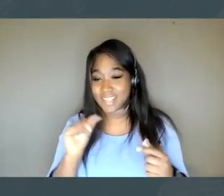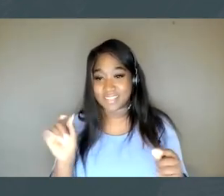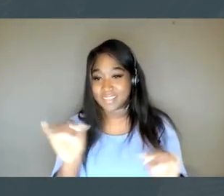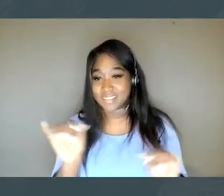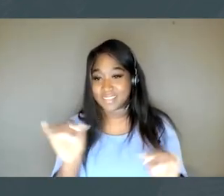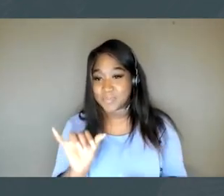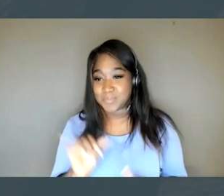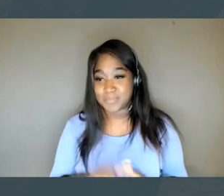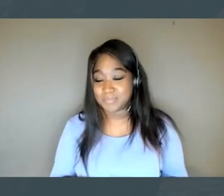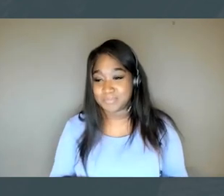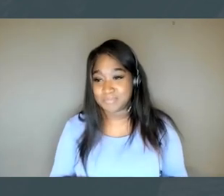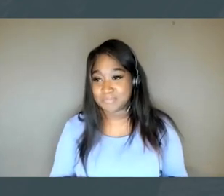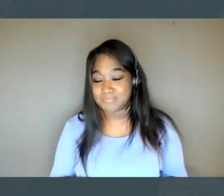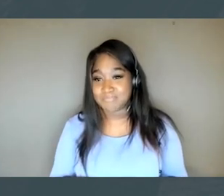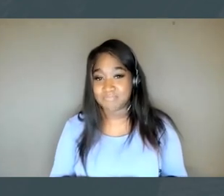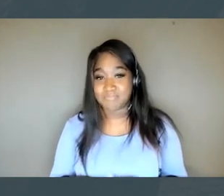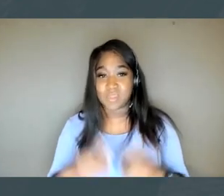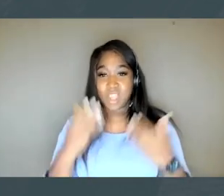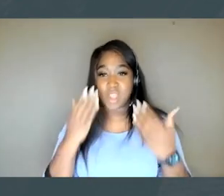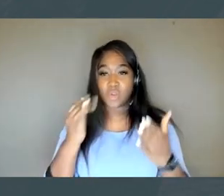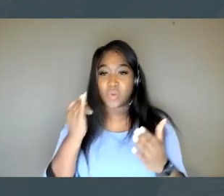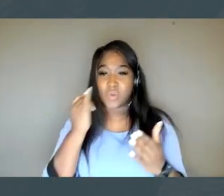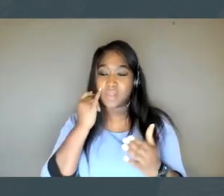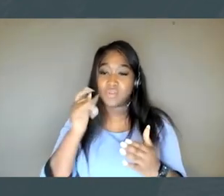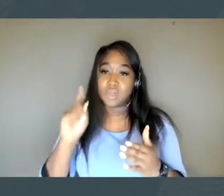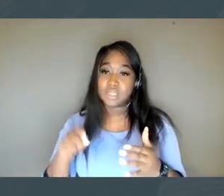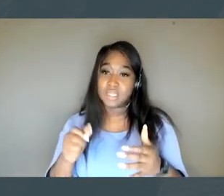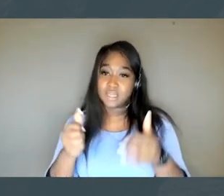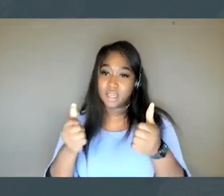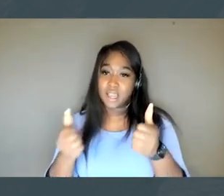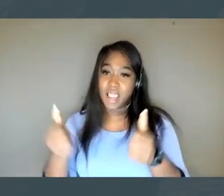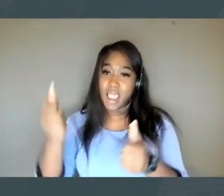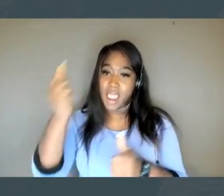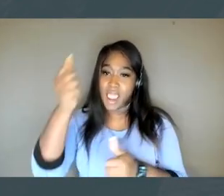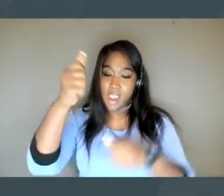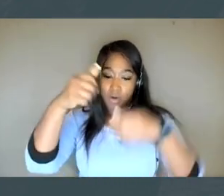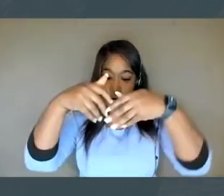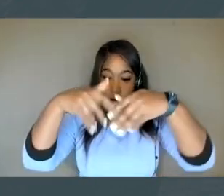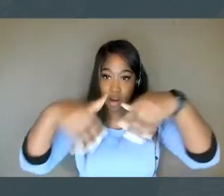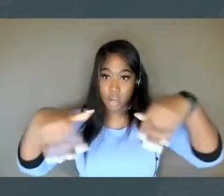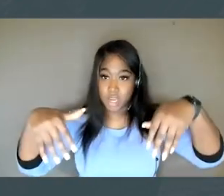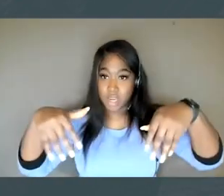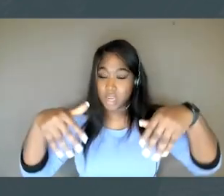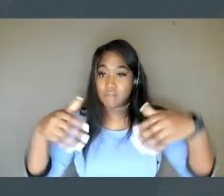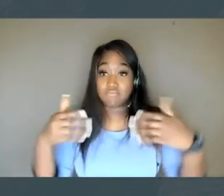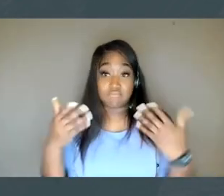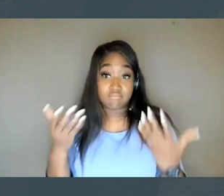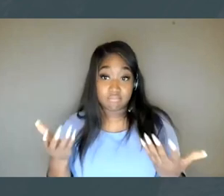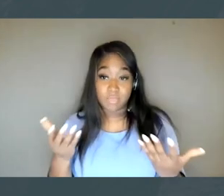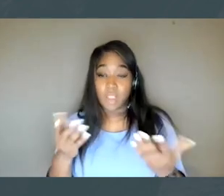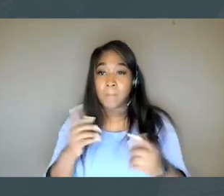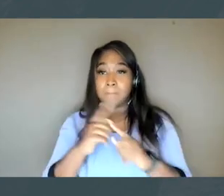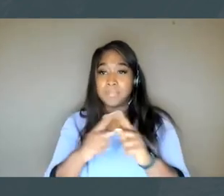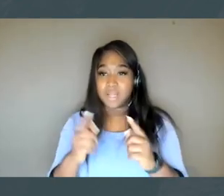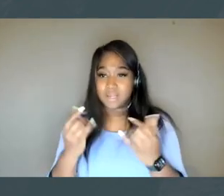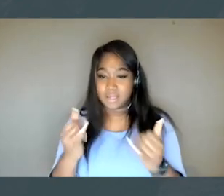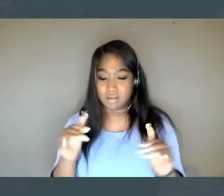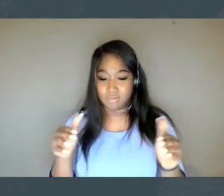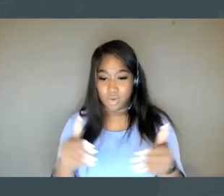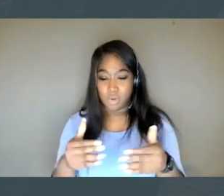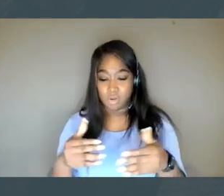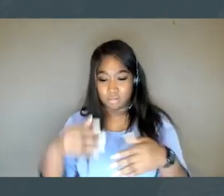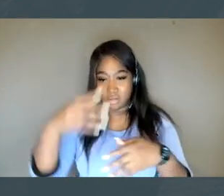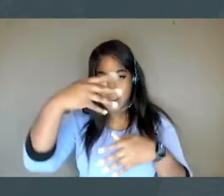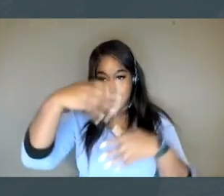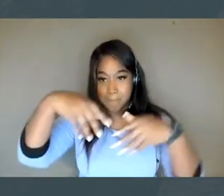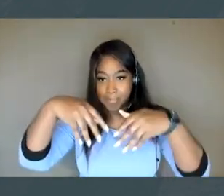I don't know if we need a hierarchy. We are still talking about, you know, like the bottom of the hierarchy too. But